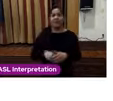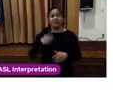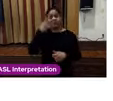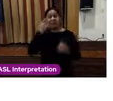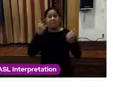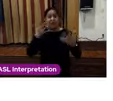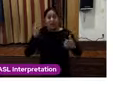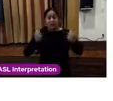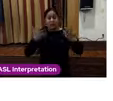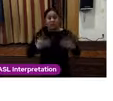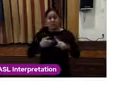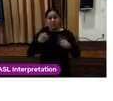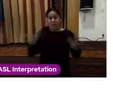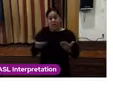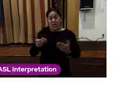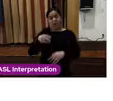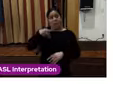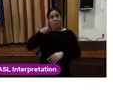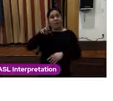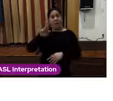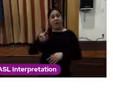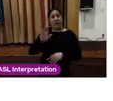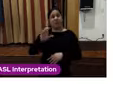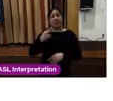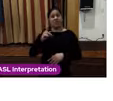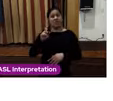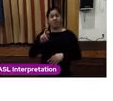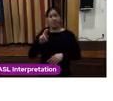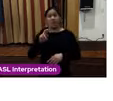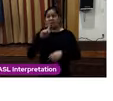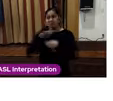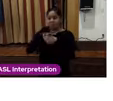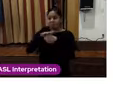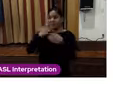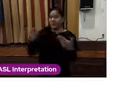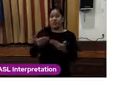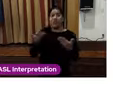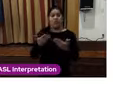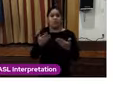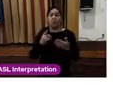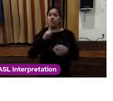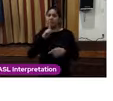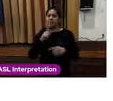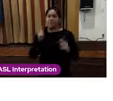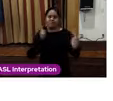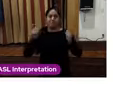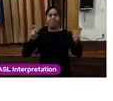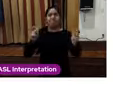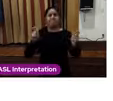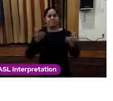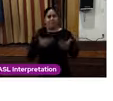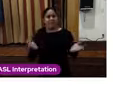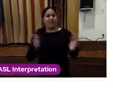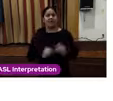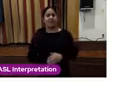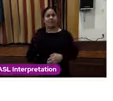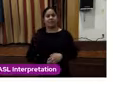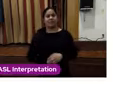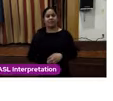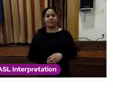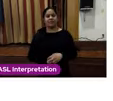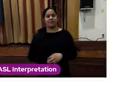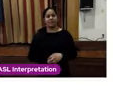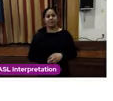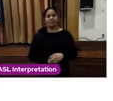because a lot of our drivers are right here, and they're our neighbors. So this was a really, really major thing, and also I hope it